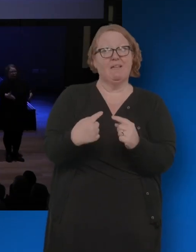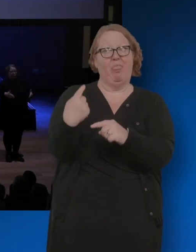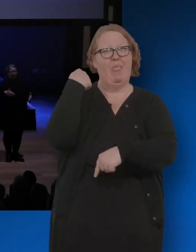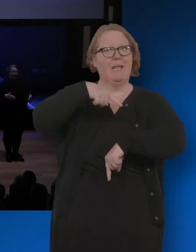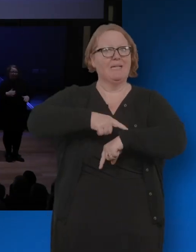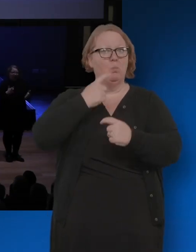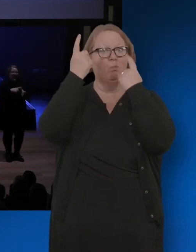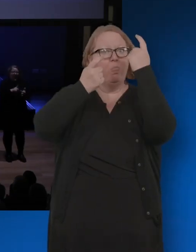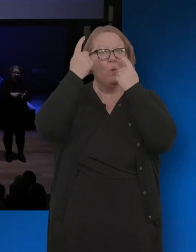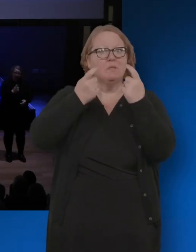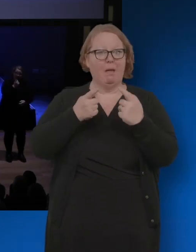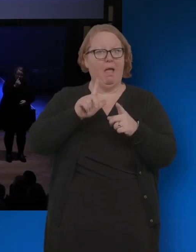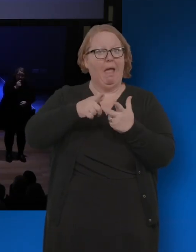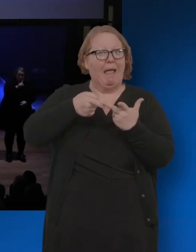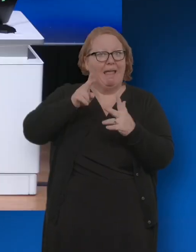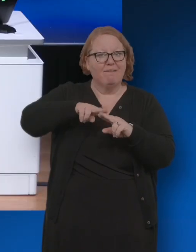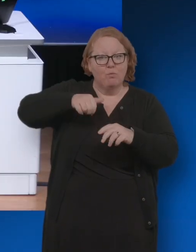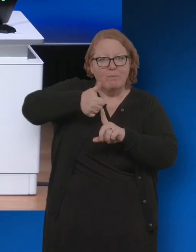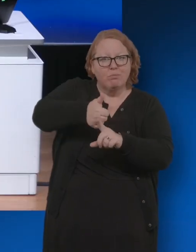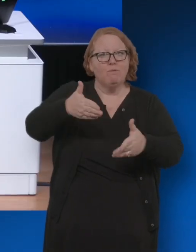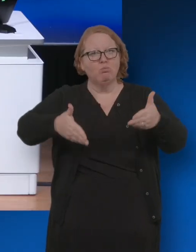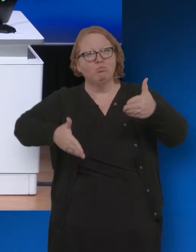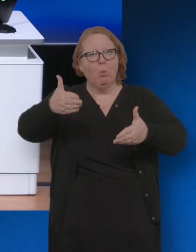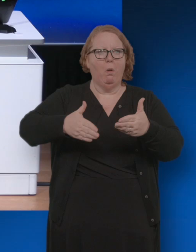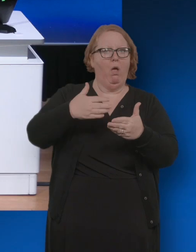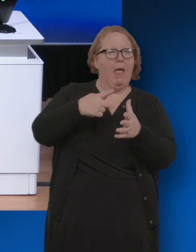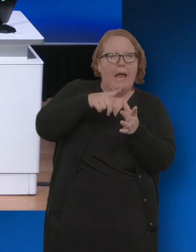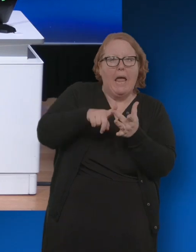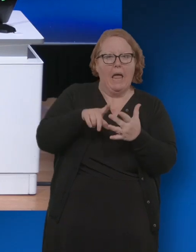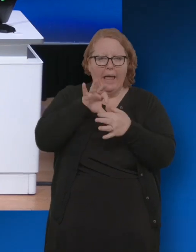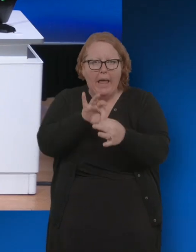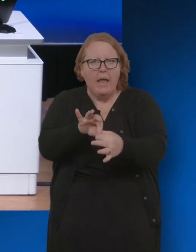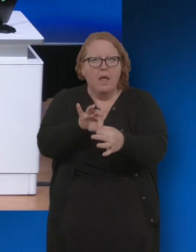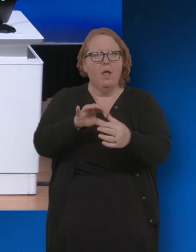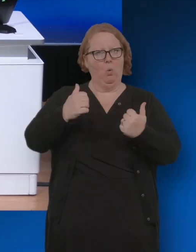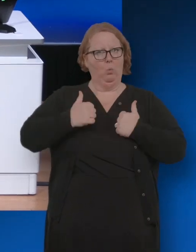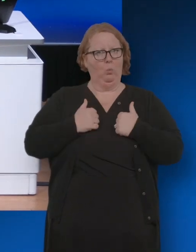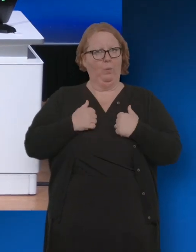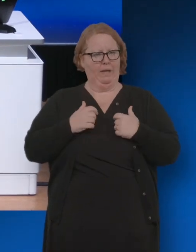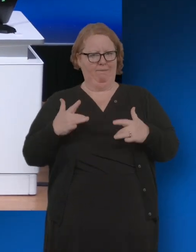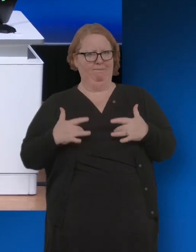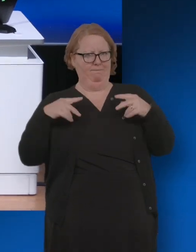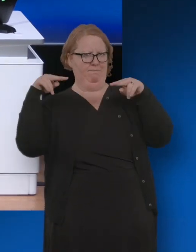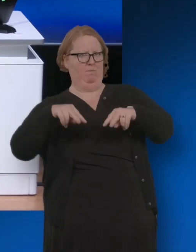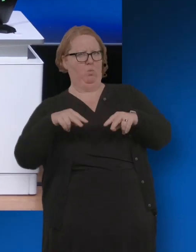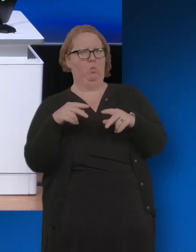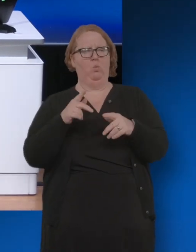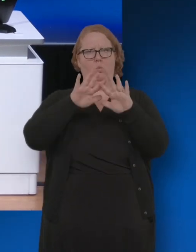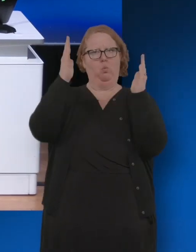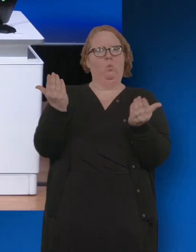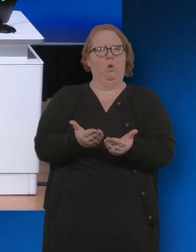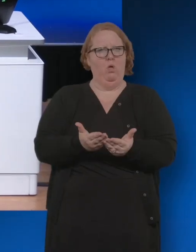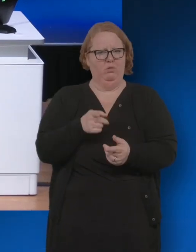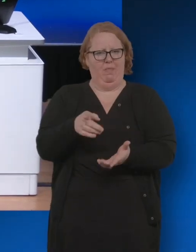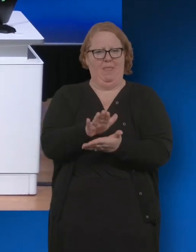robots and AI. And of course, the way that we perceive our world determines what we